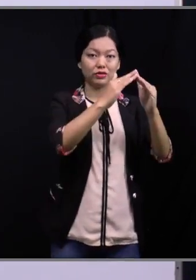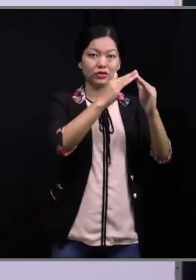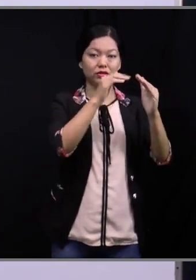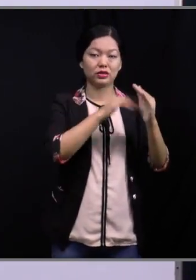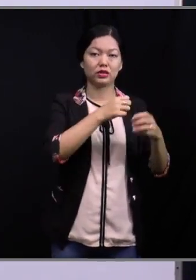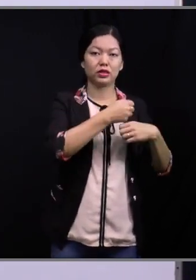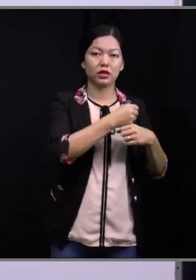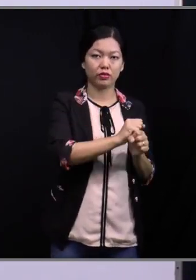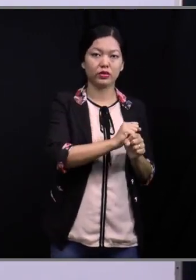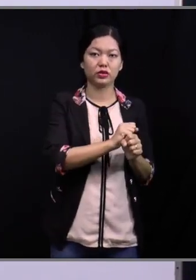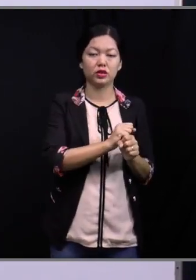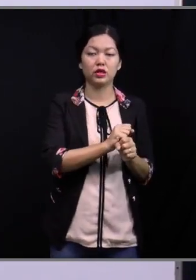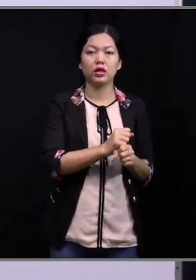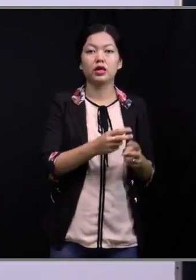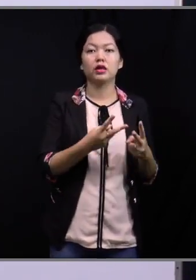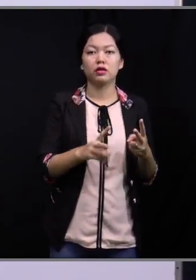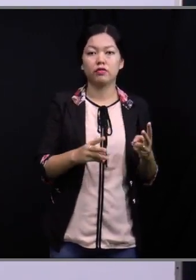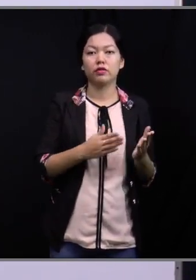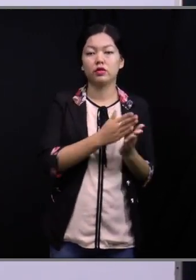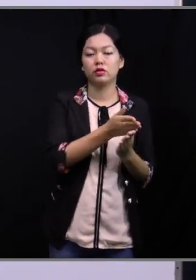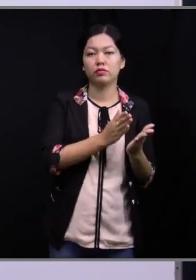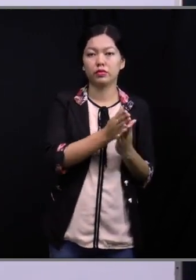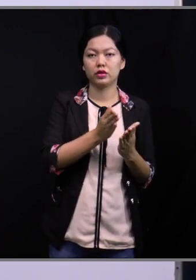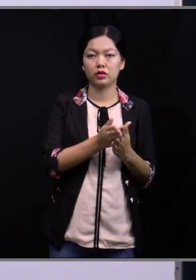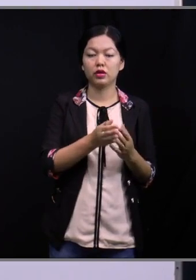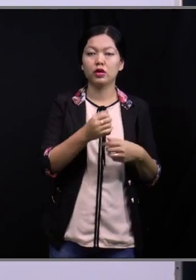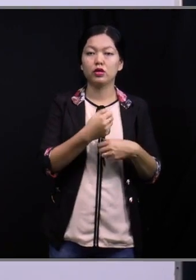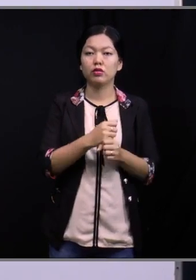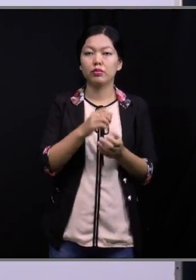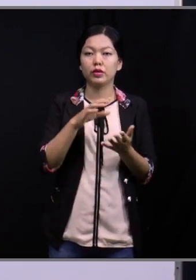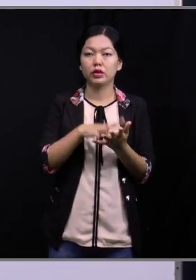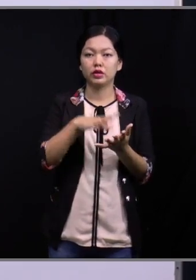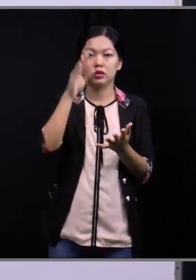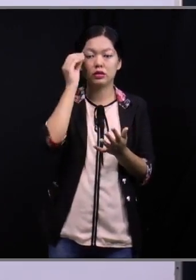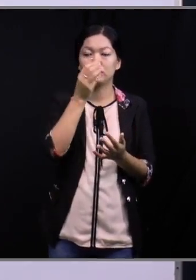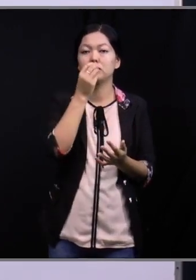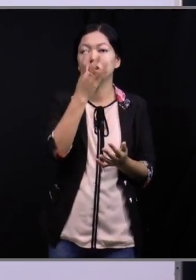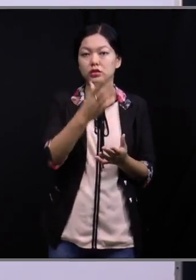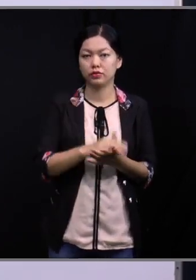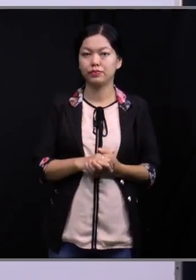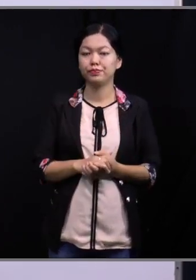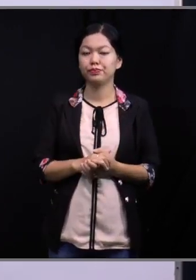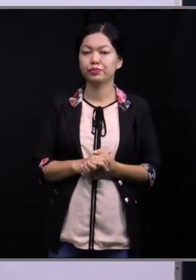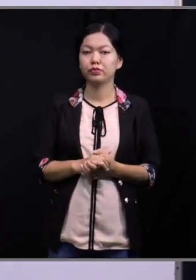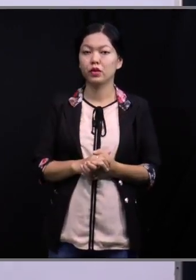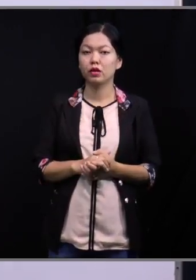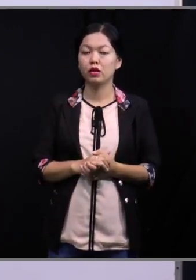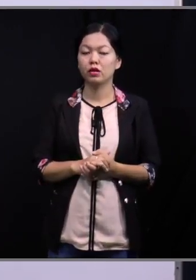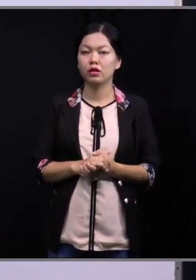of classification. So accordingly, they can identify it and they can classify it. The next aid